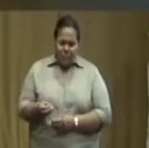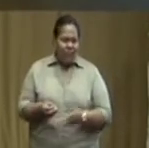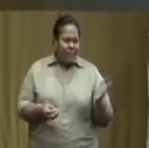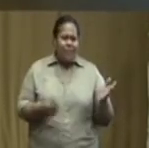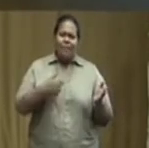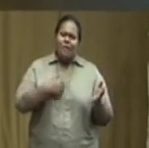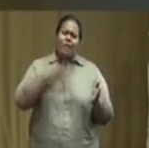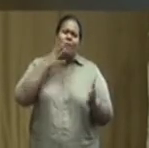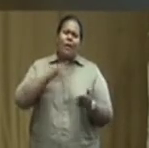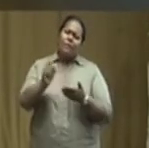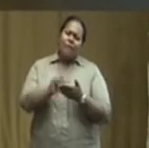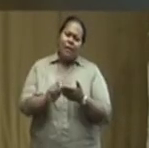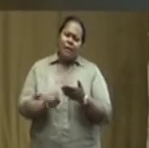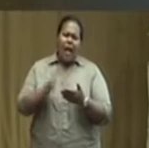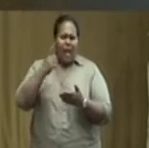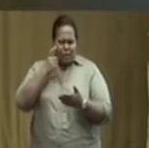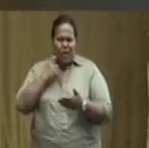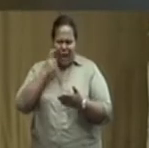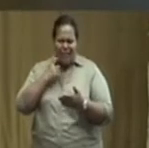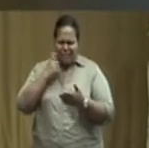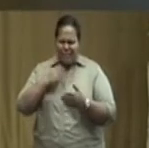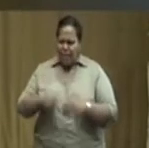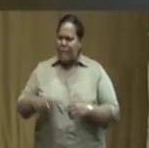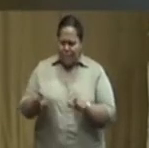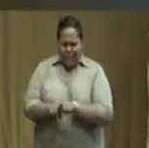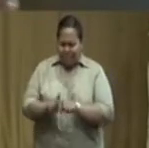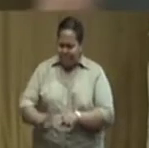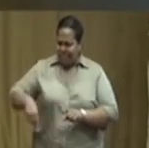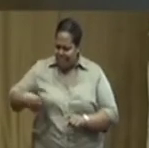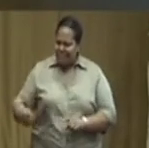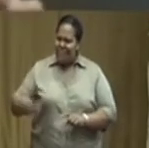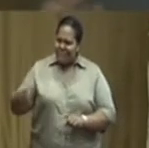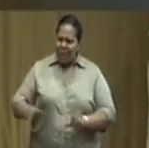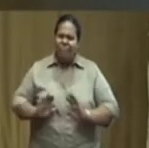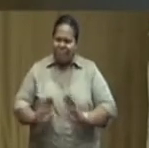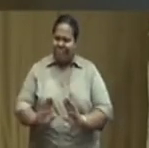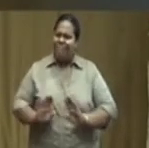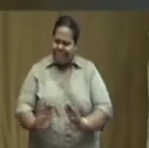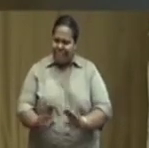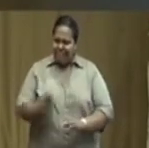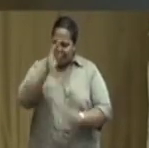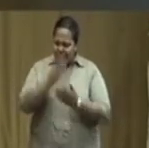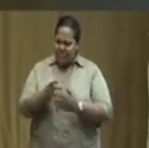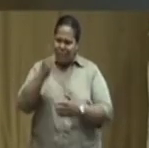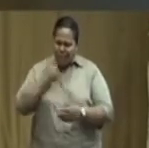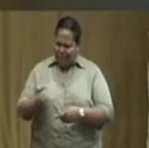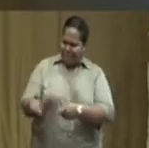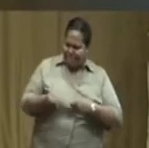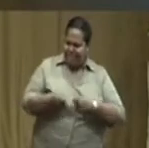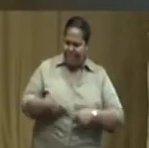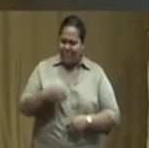tried to keep pushing the way that I was, and just kept trying to push students harder and harder to talk within the